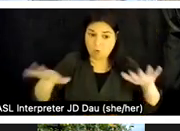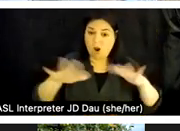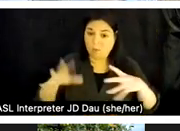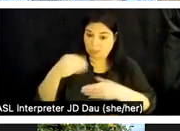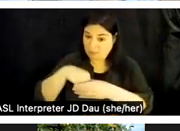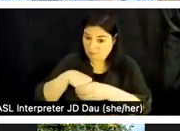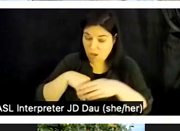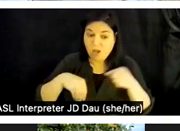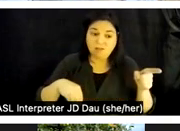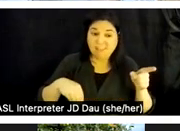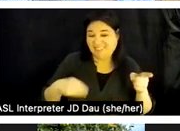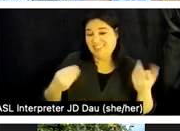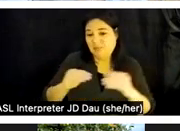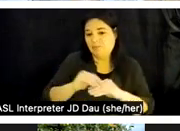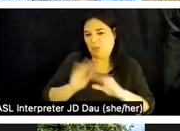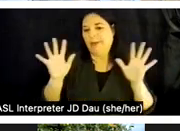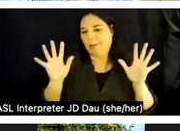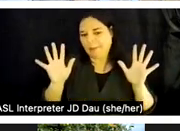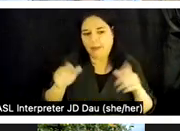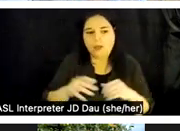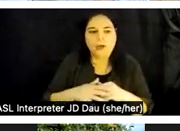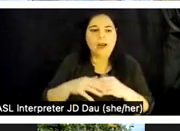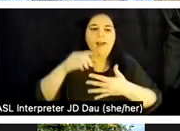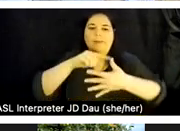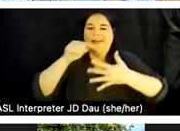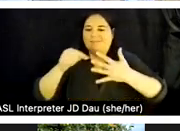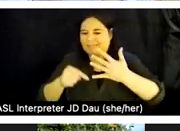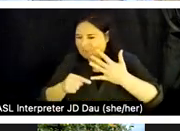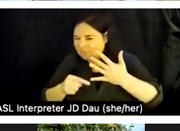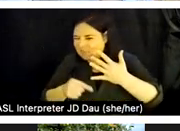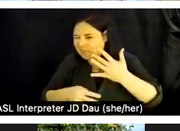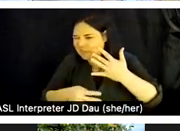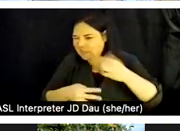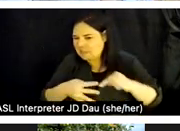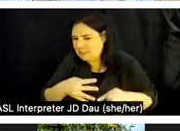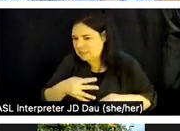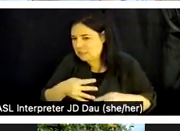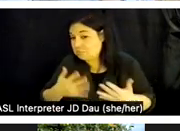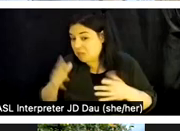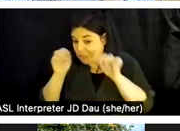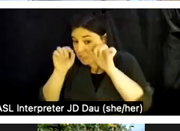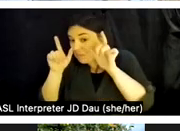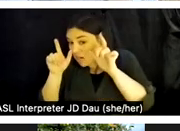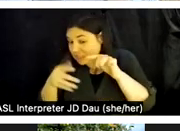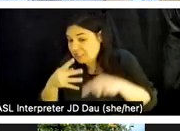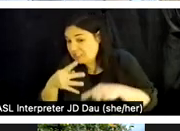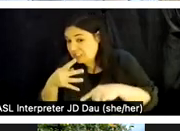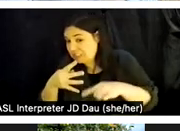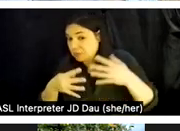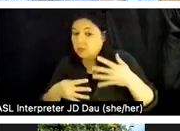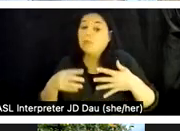pretty straightforward, although as we get towards the bottom of the list, it may sort of surprise you. So